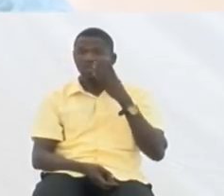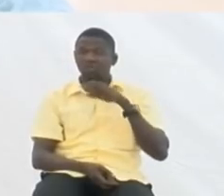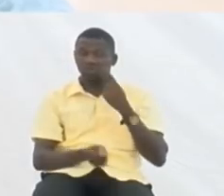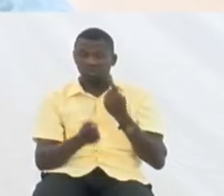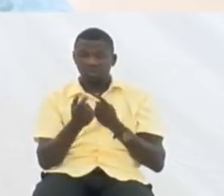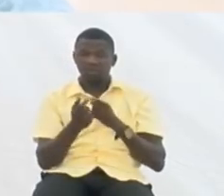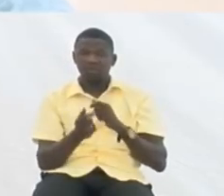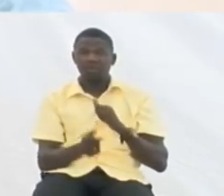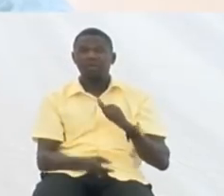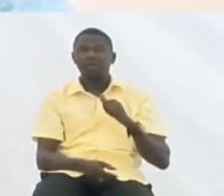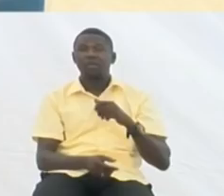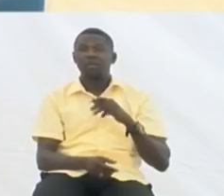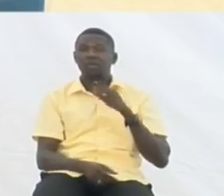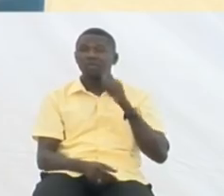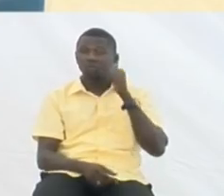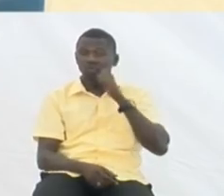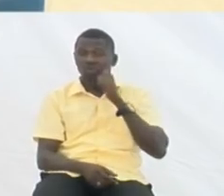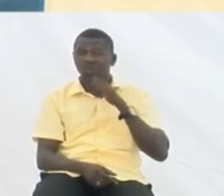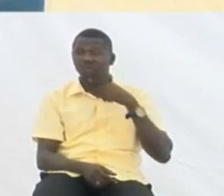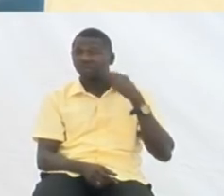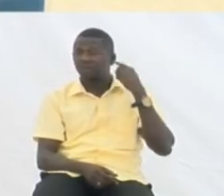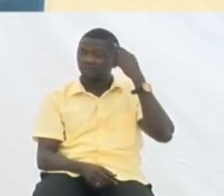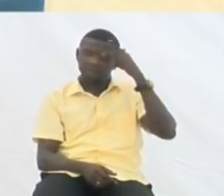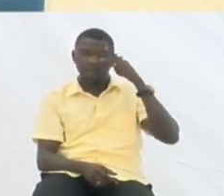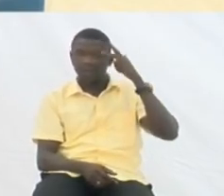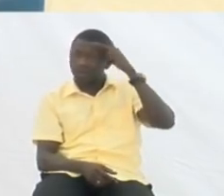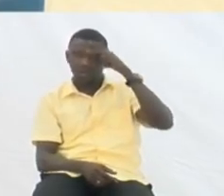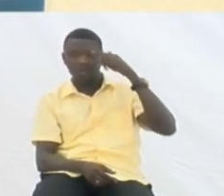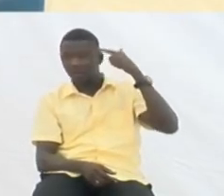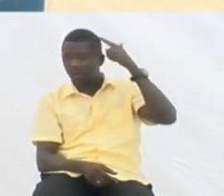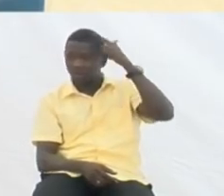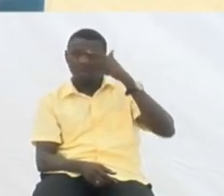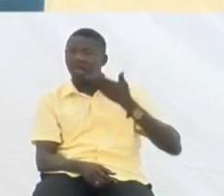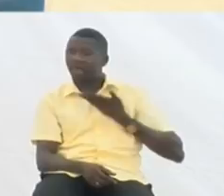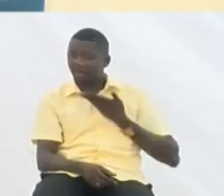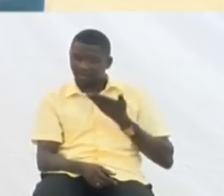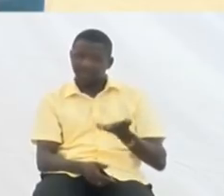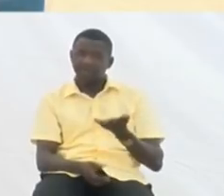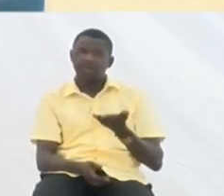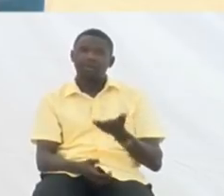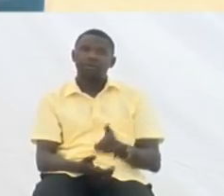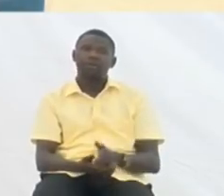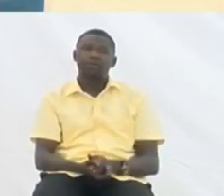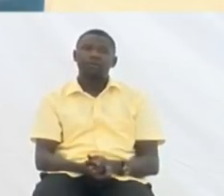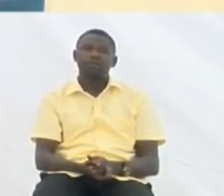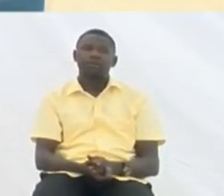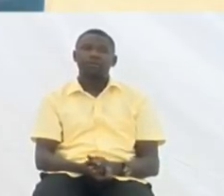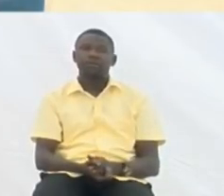sira. But we all are aware that if you take any substance and it makes you drunk,